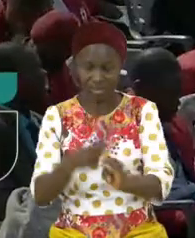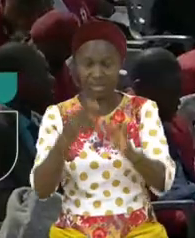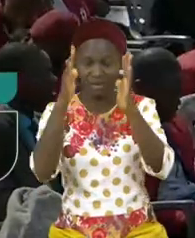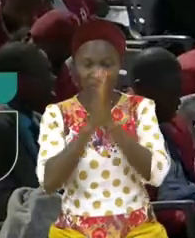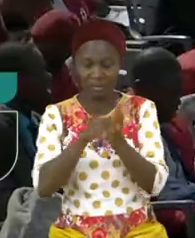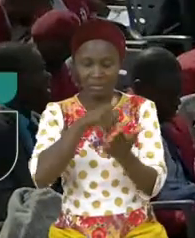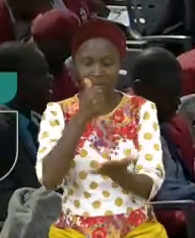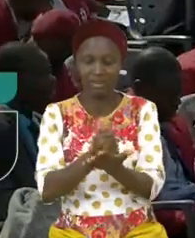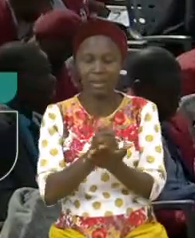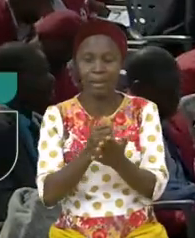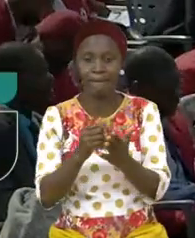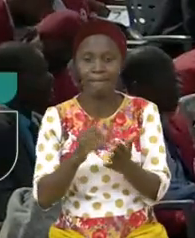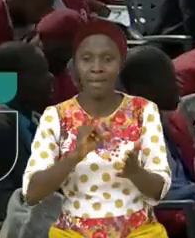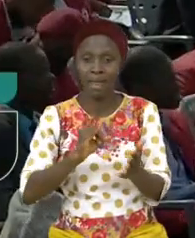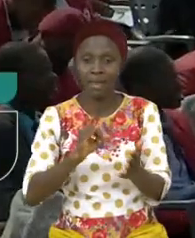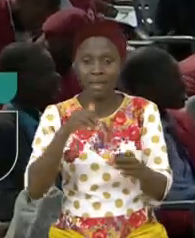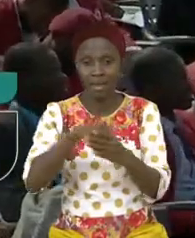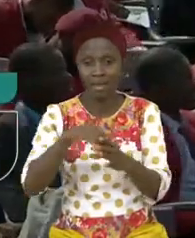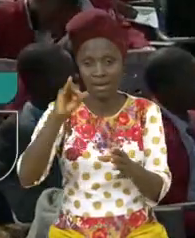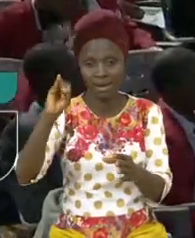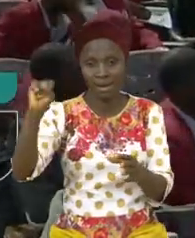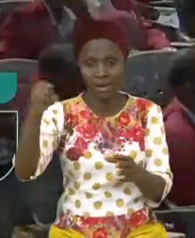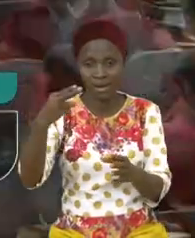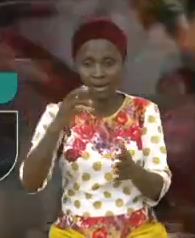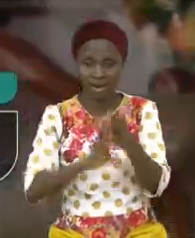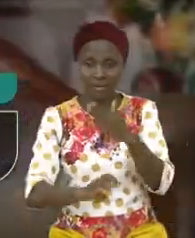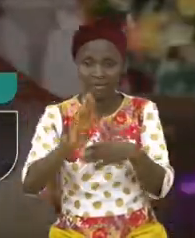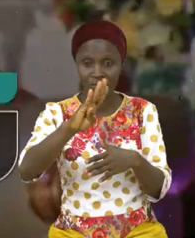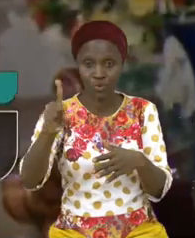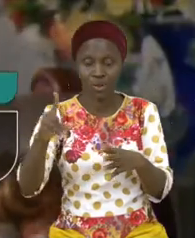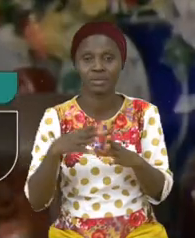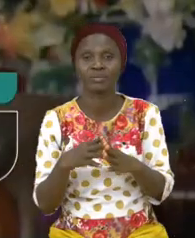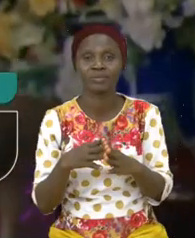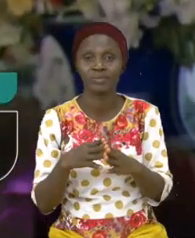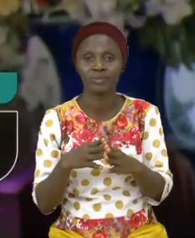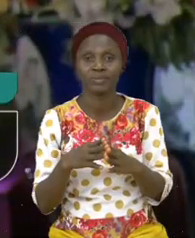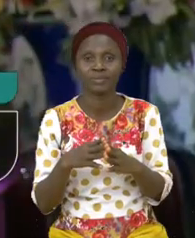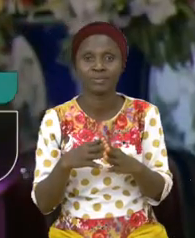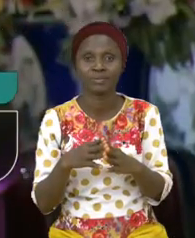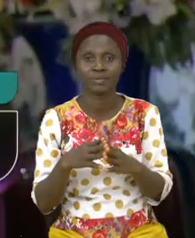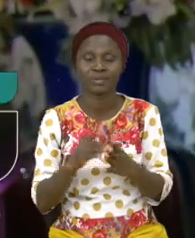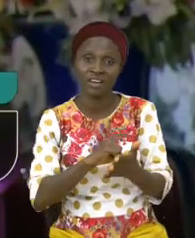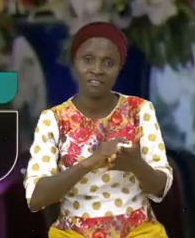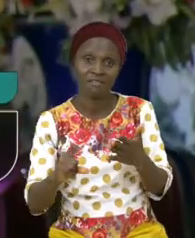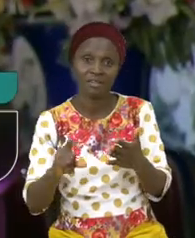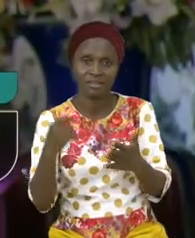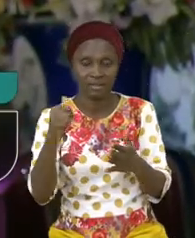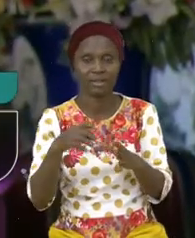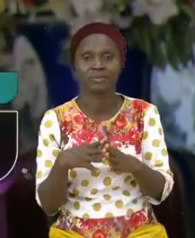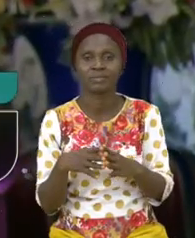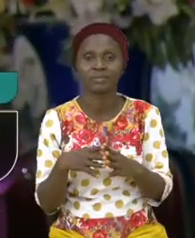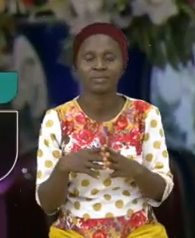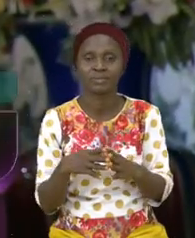name. Isaiah chapter 41, verse 10.